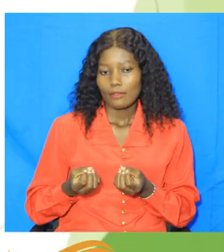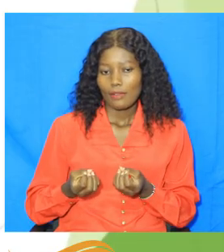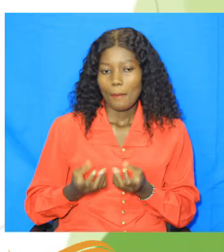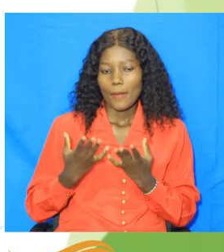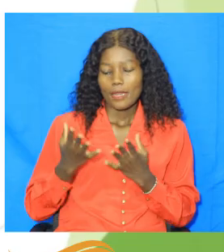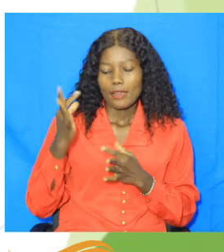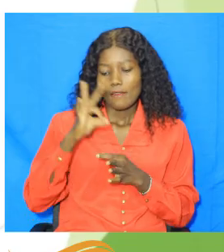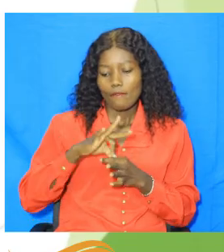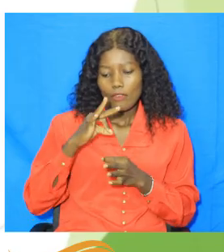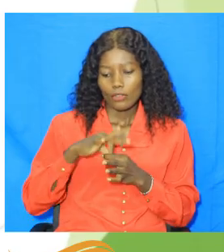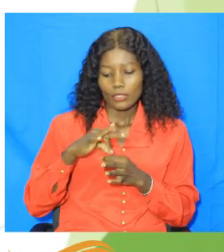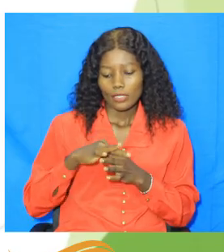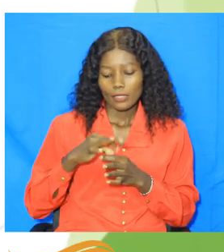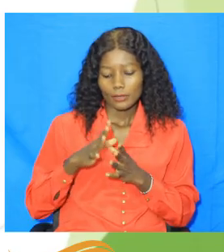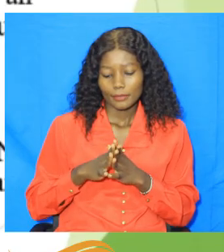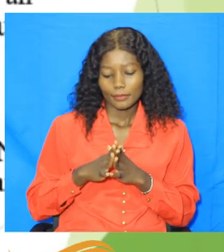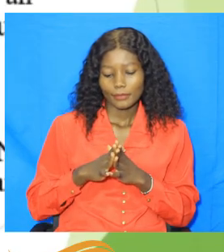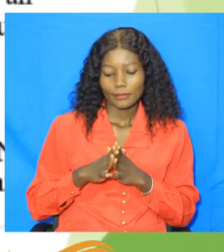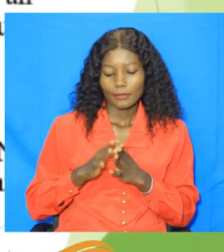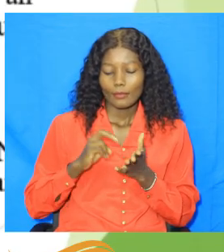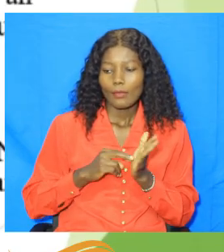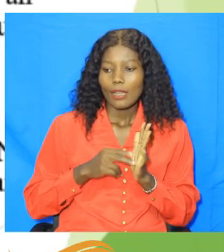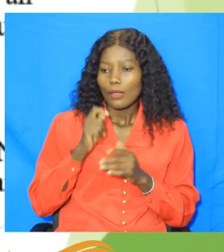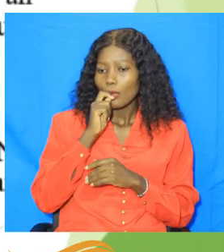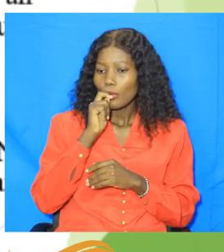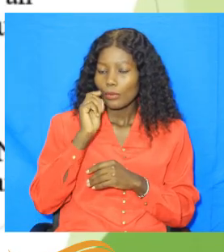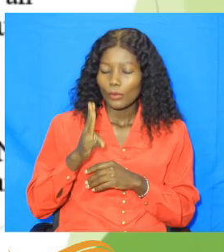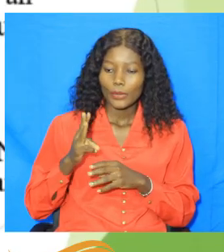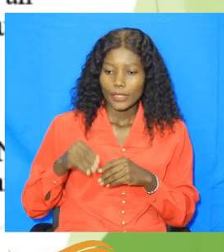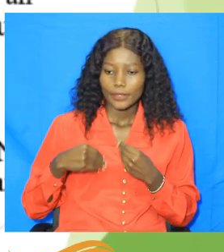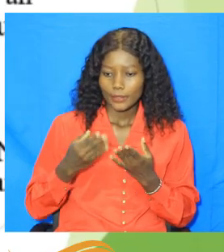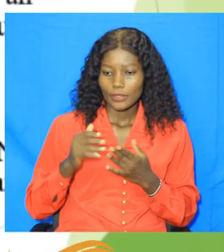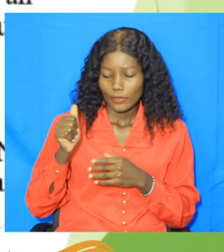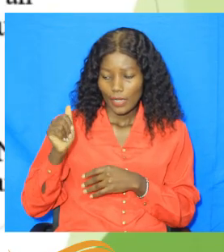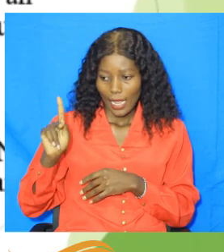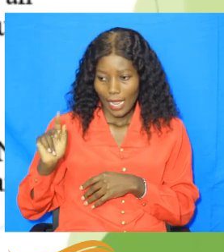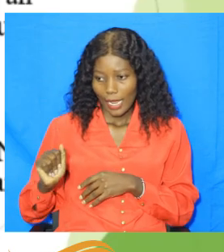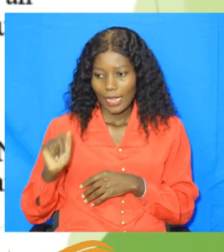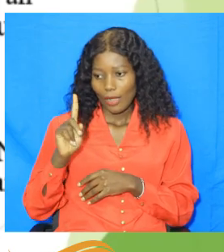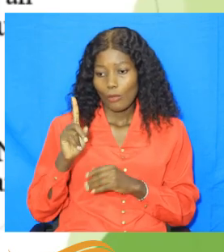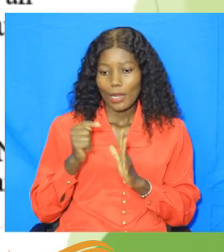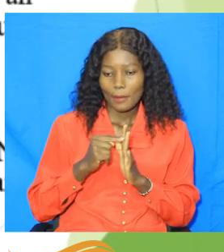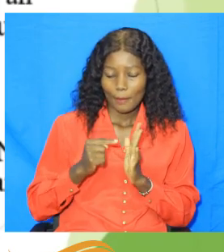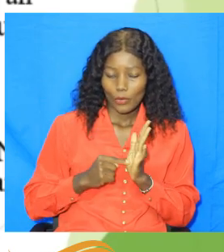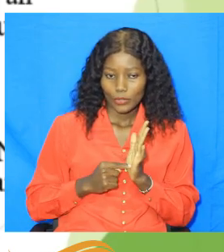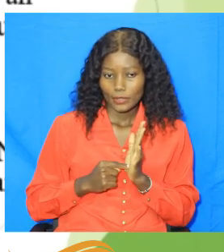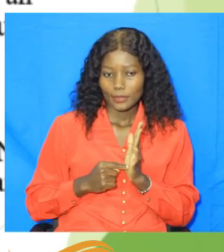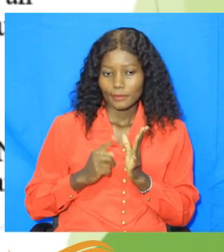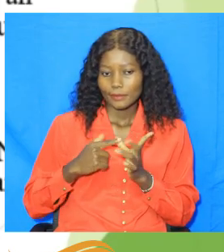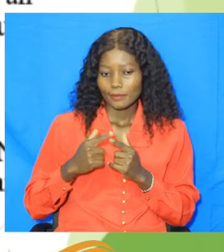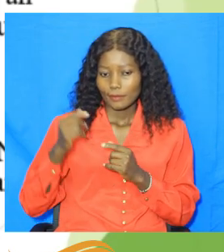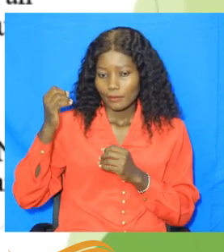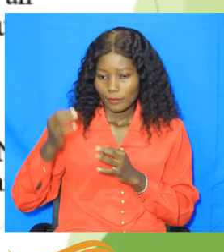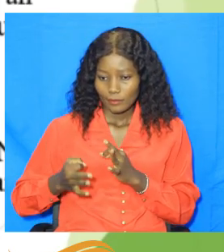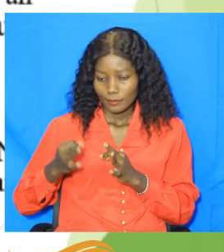votes. So here it means the referee will award Aka 1 point. And in